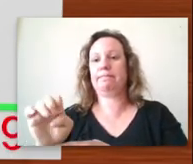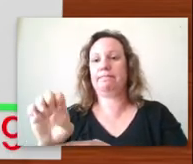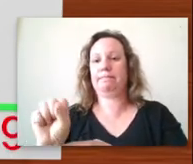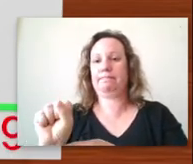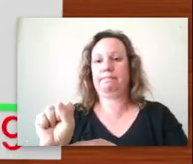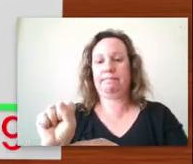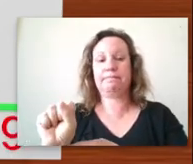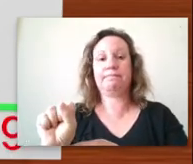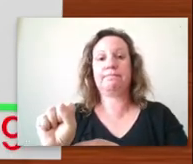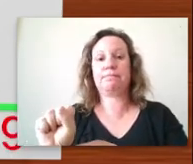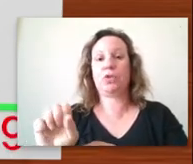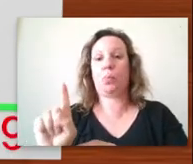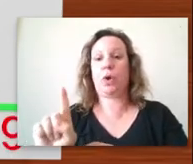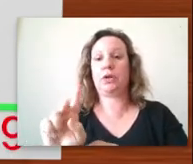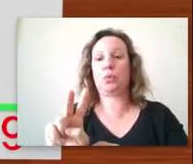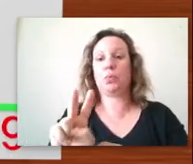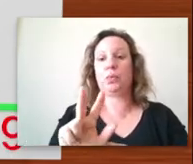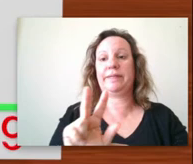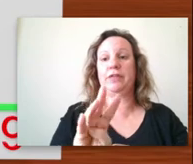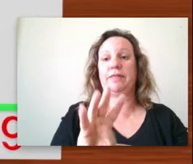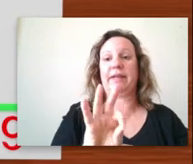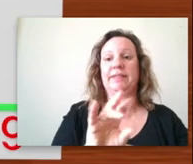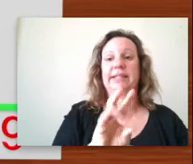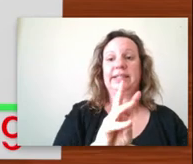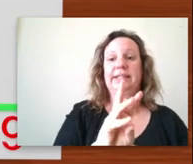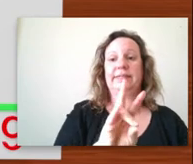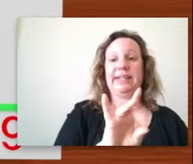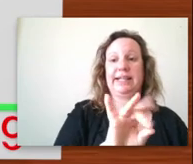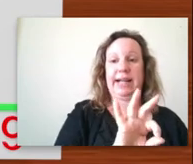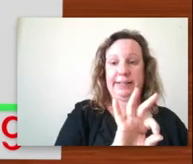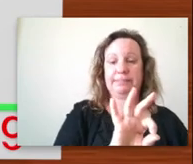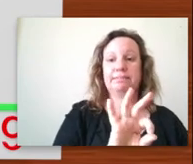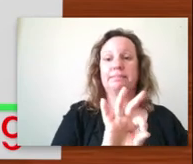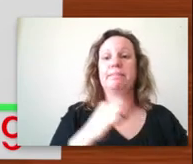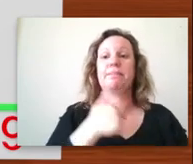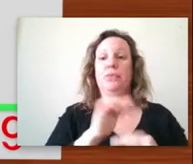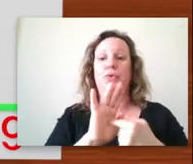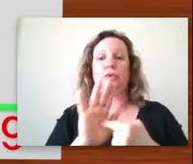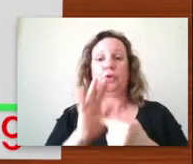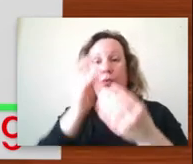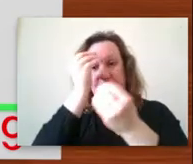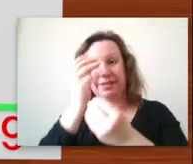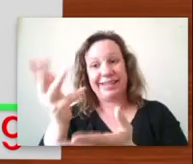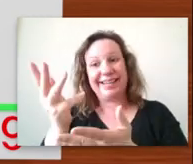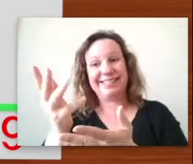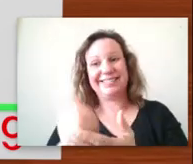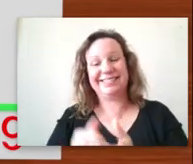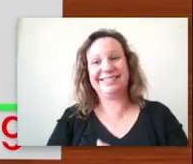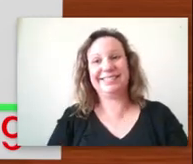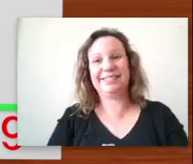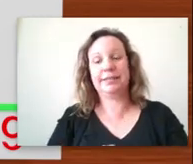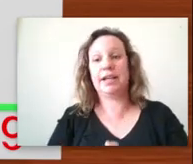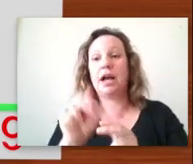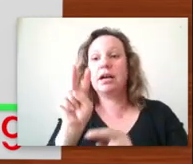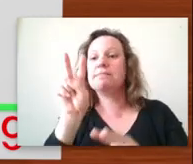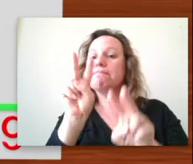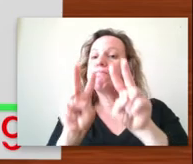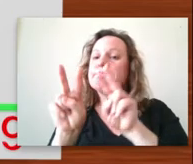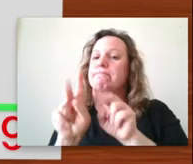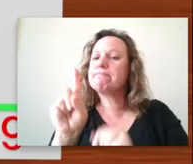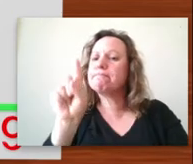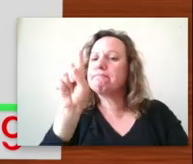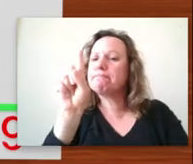Okay, here we have the numbers from 1 to 9 listed, so we can show our data. So now we look at our data to help us